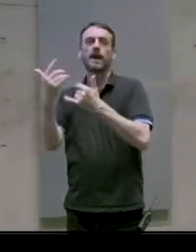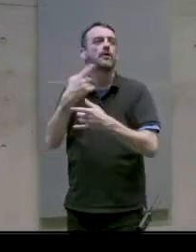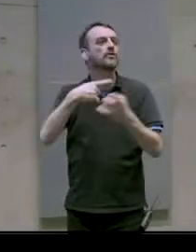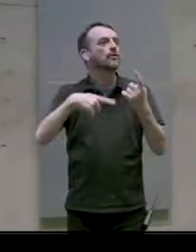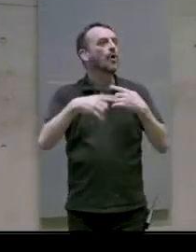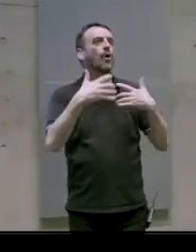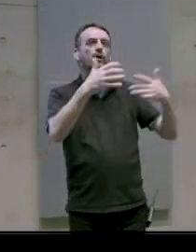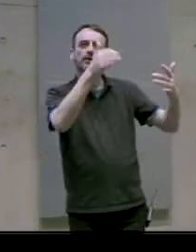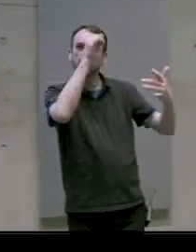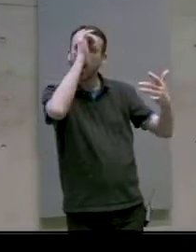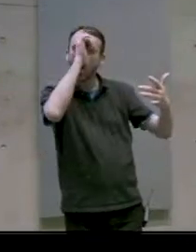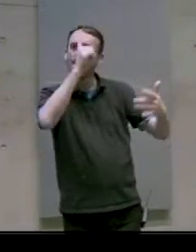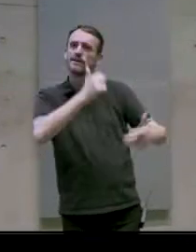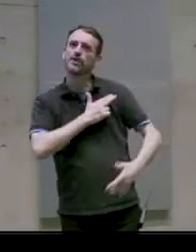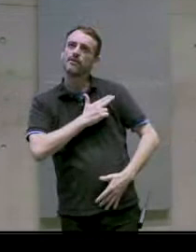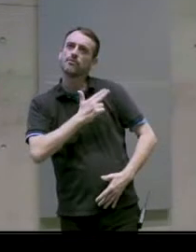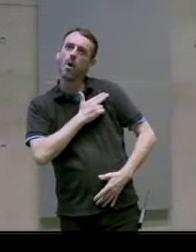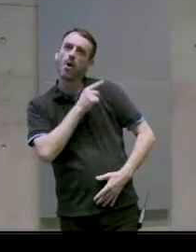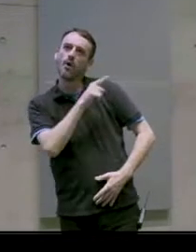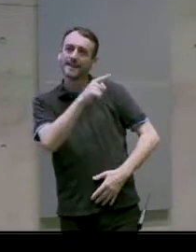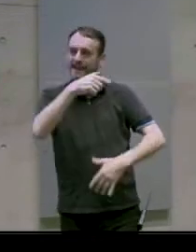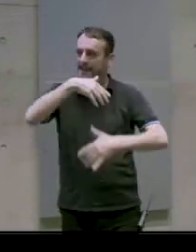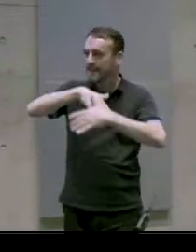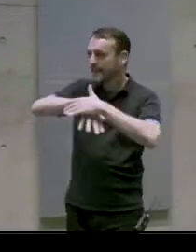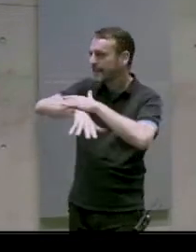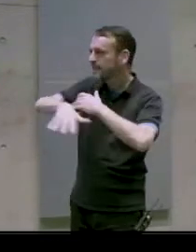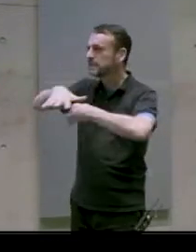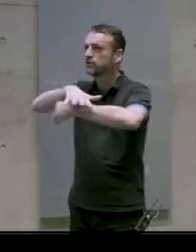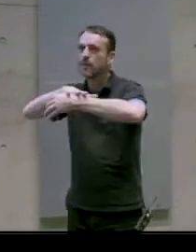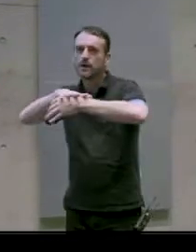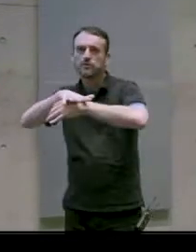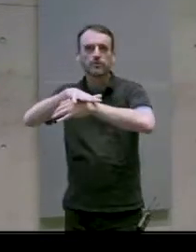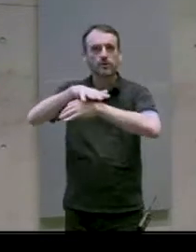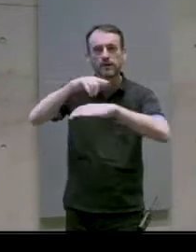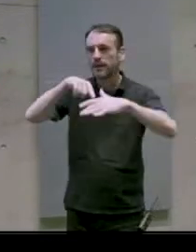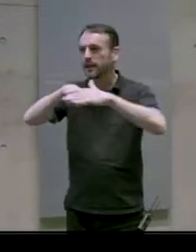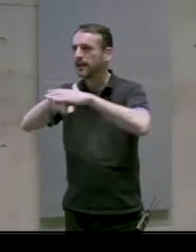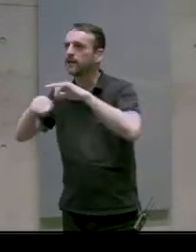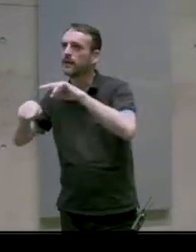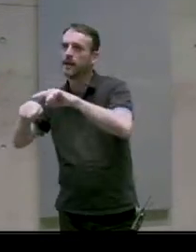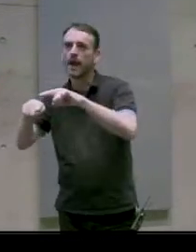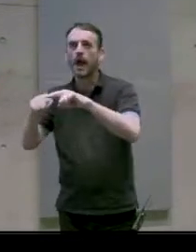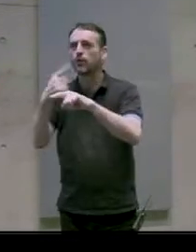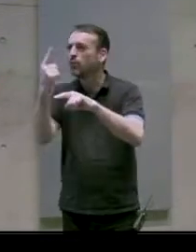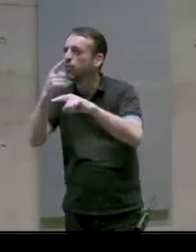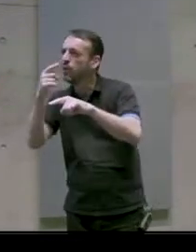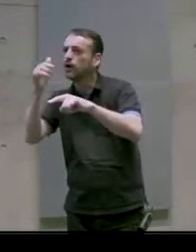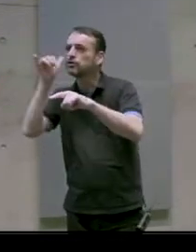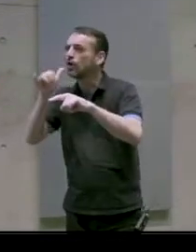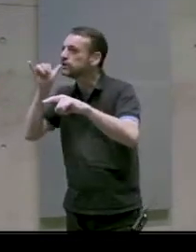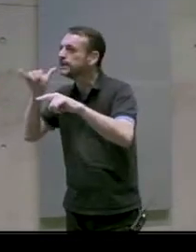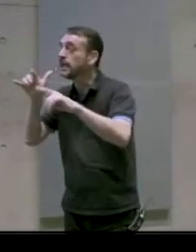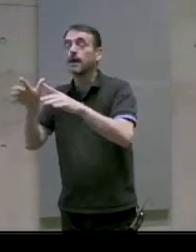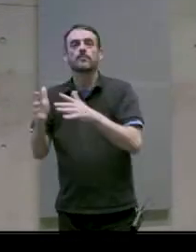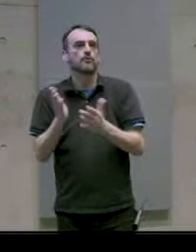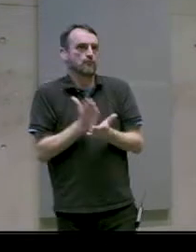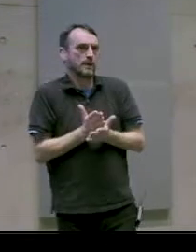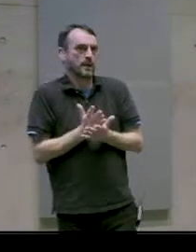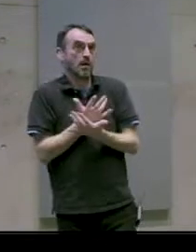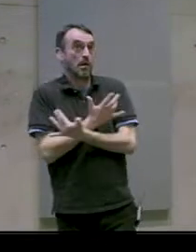Bond, infiltrate in, work out who the dodgy people are. You actually find there's multiple dodgy people.